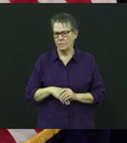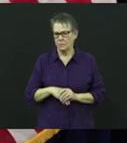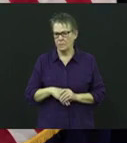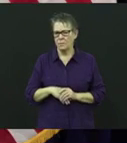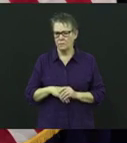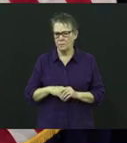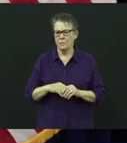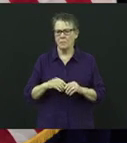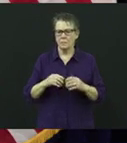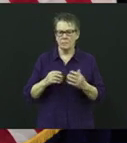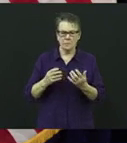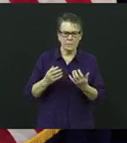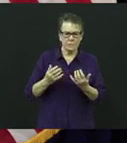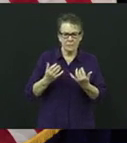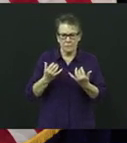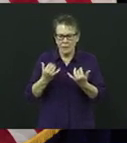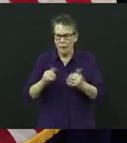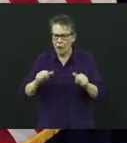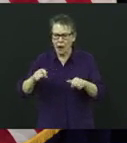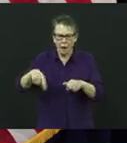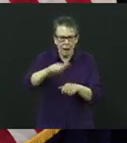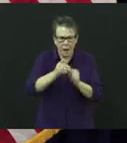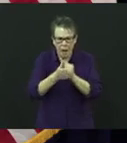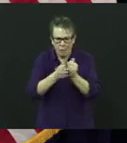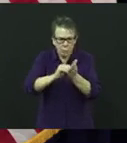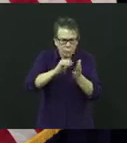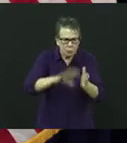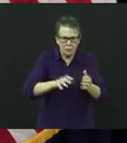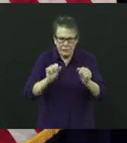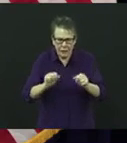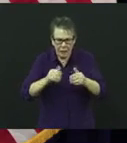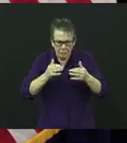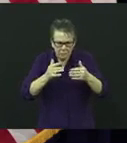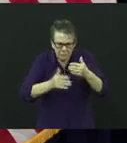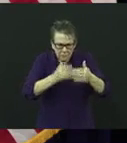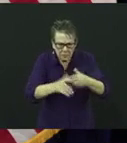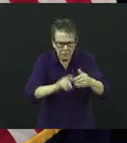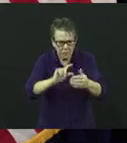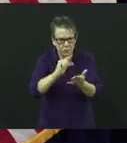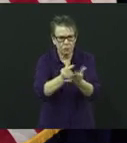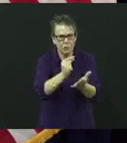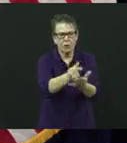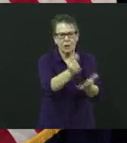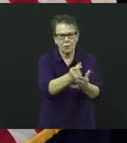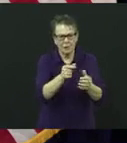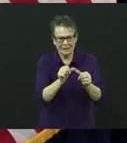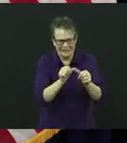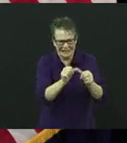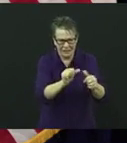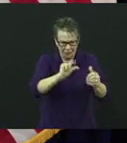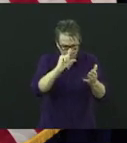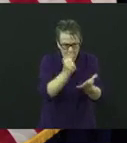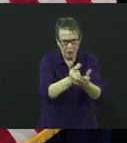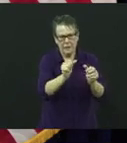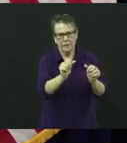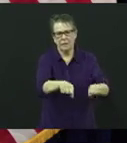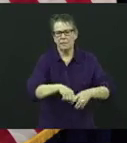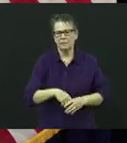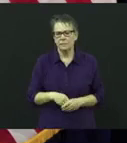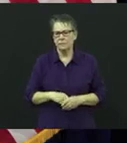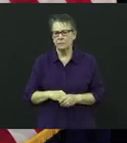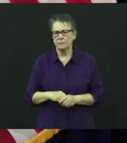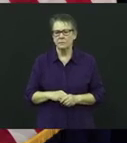Many parents have moved into a dual role of classroom educator, and it would not be fair for them to also